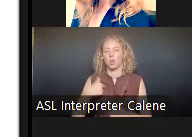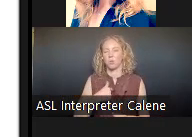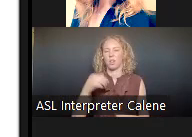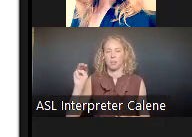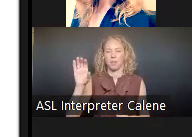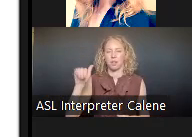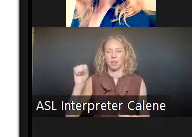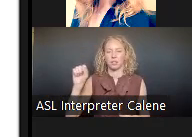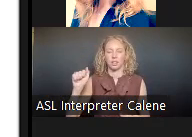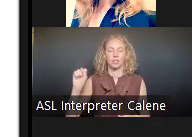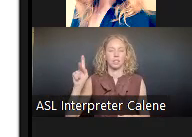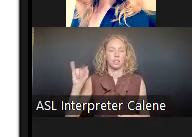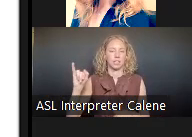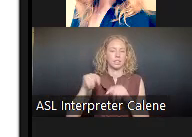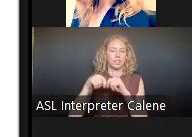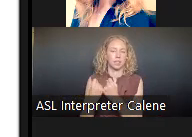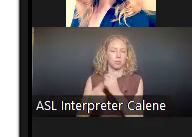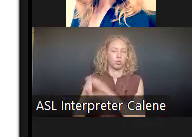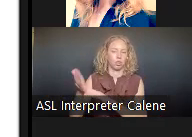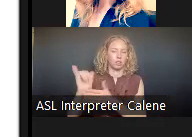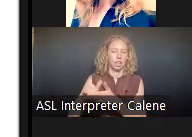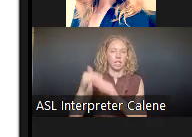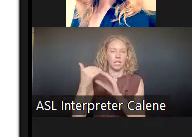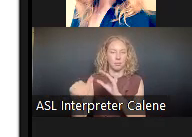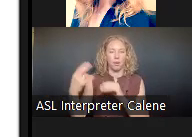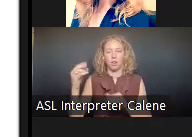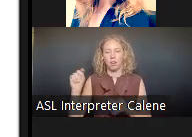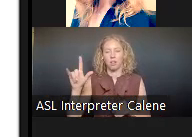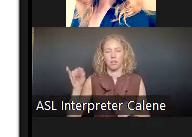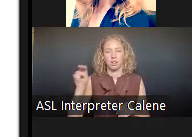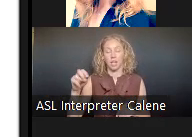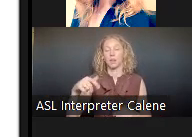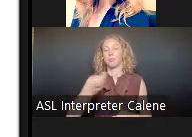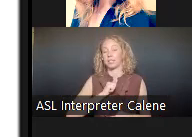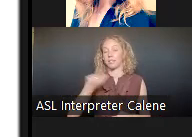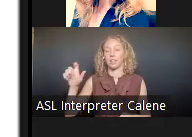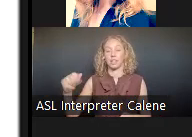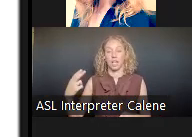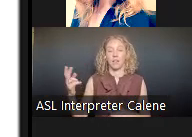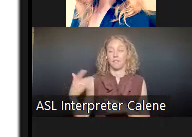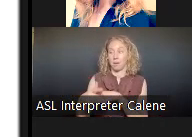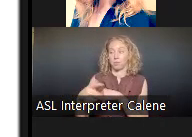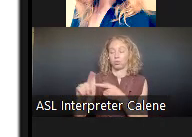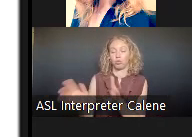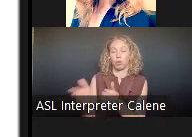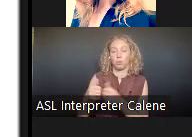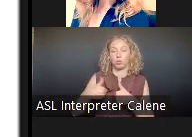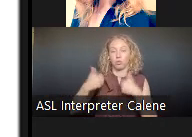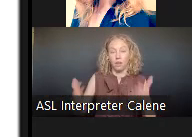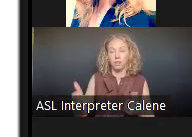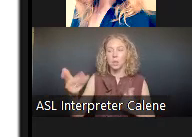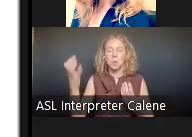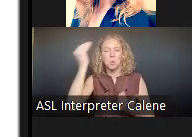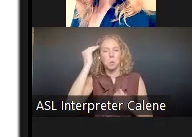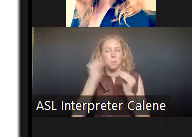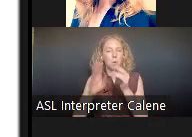team, so like Leah and I, who are available to talk to survivors looking to learn about their untested